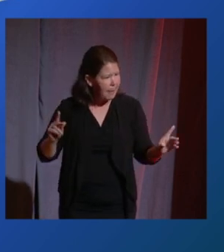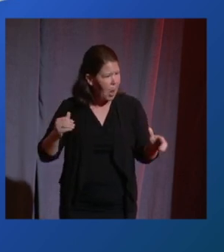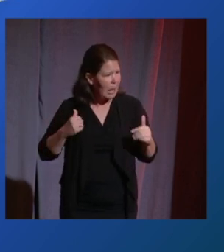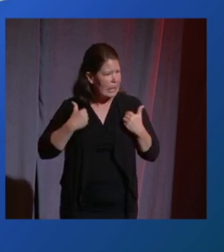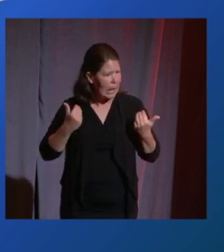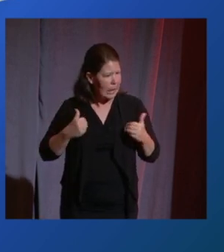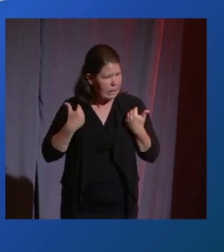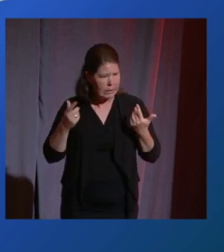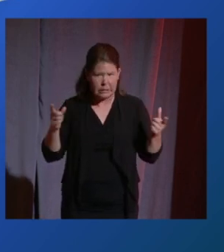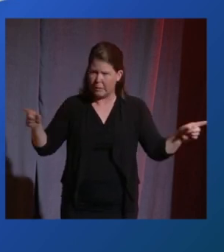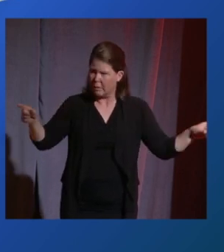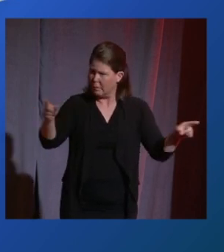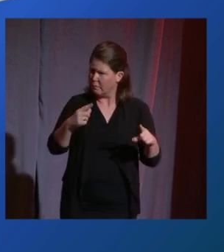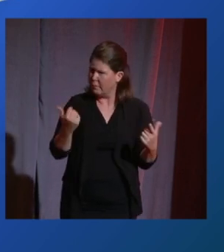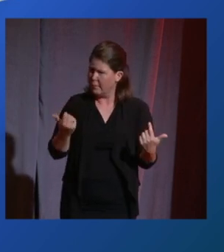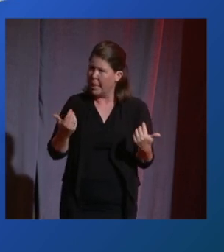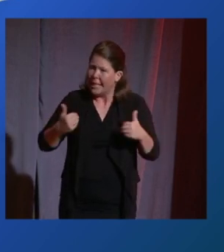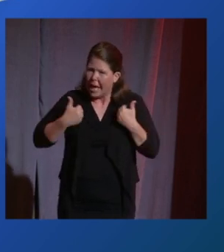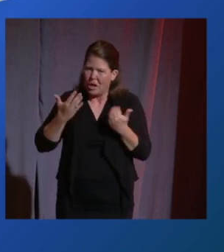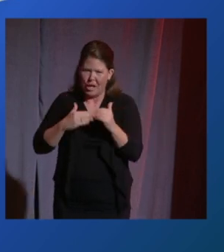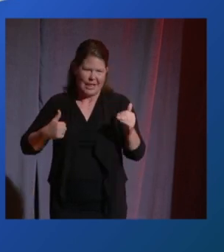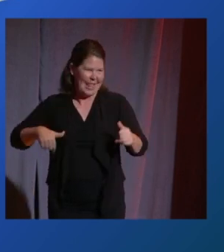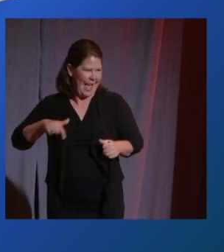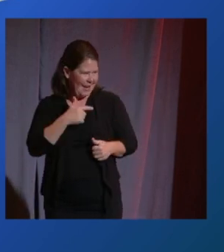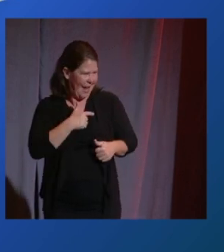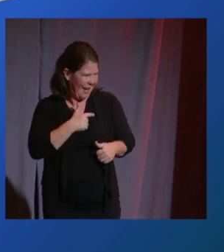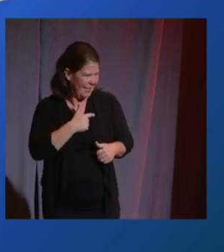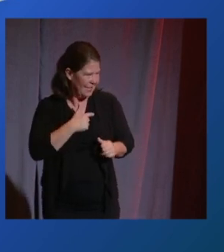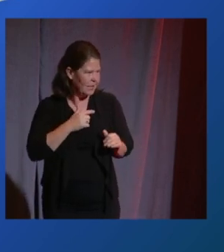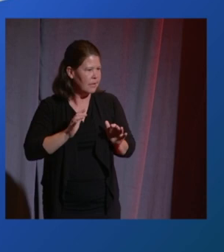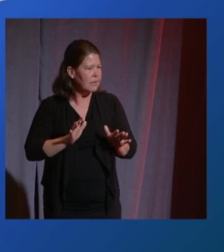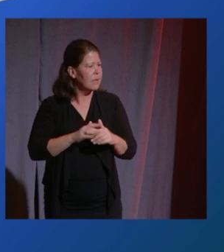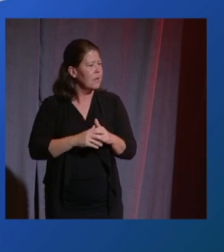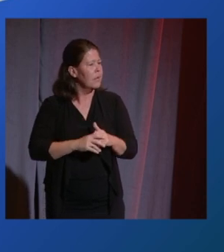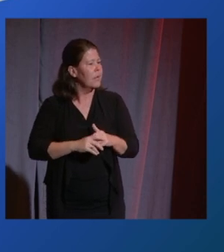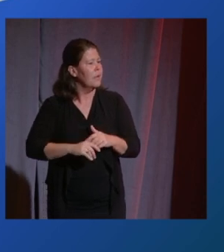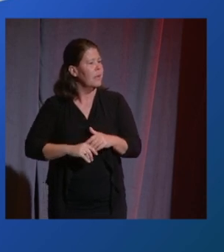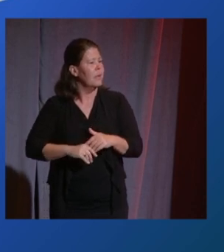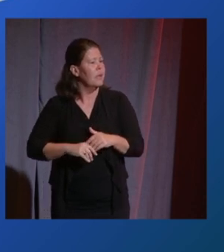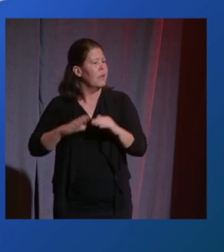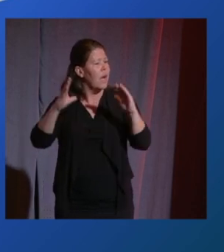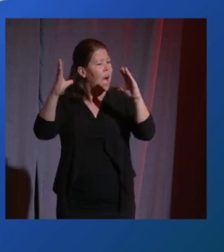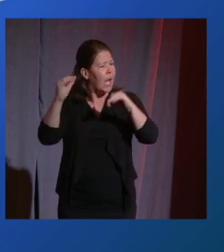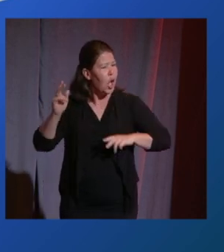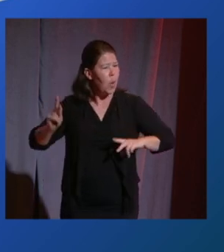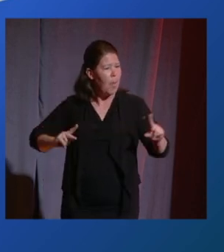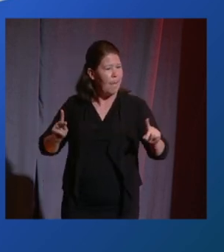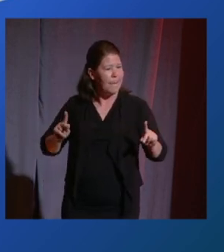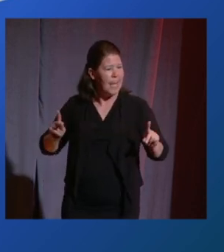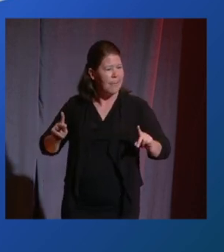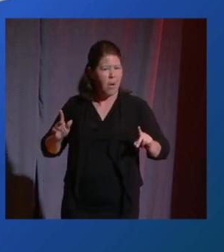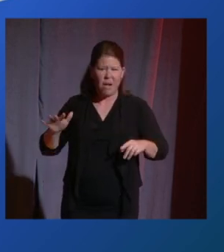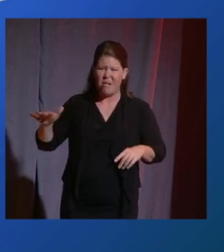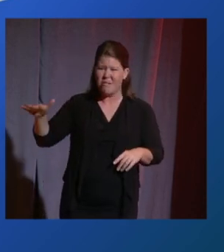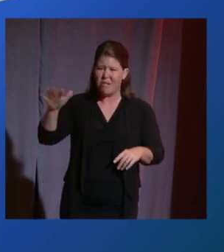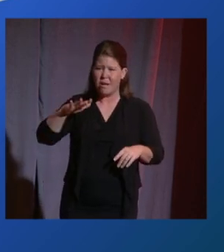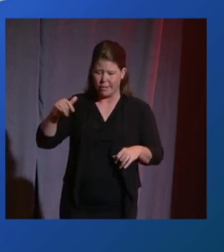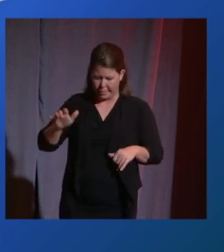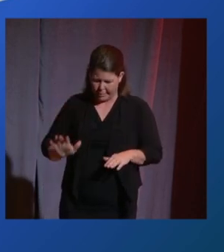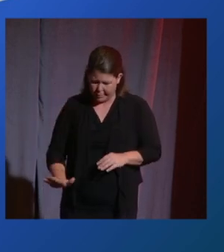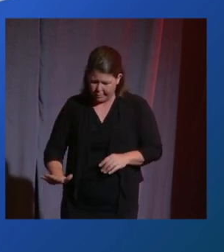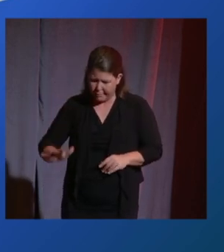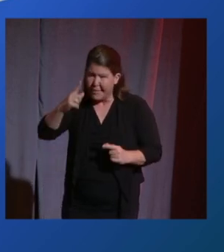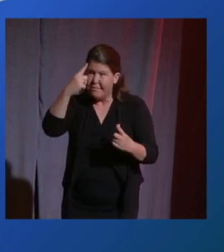at least at heart um in this area are growing up dreaming geospatial right